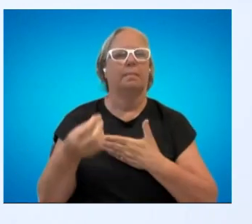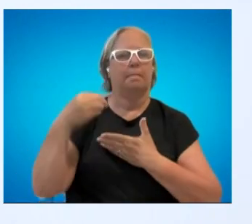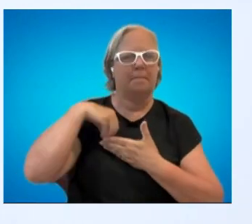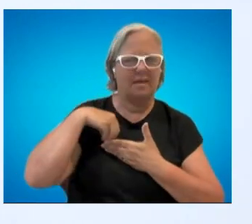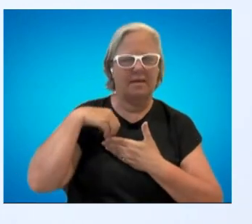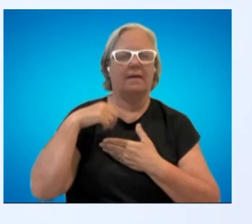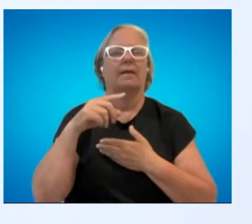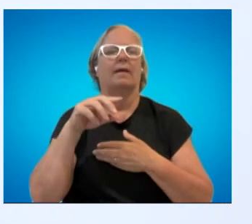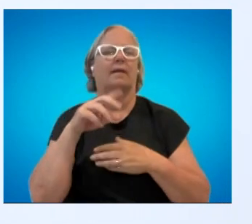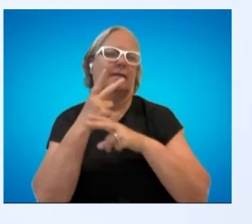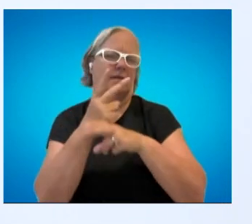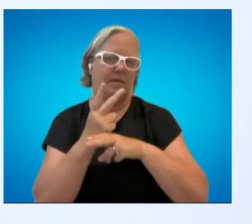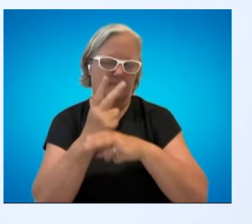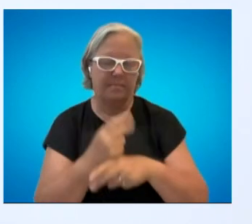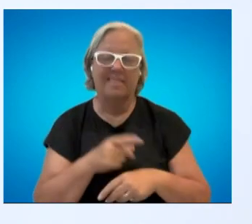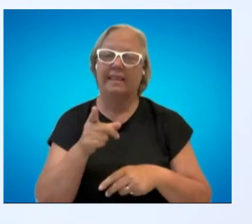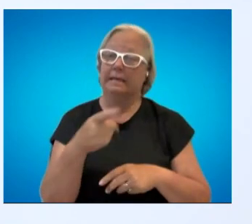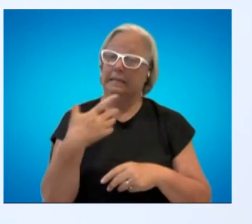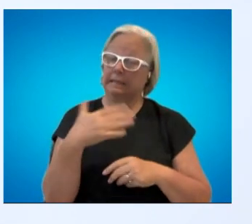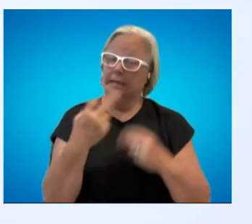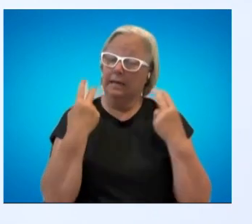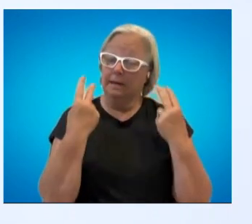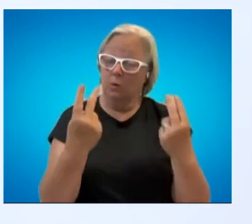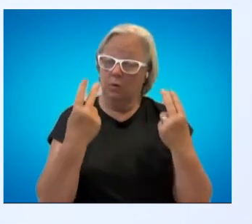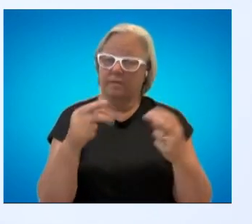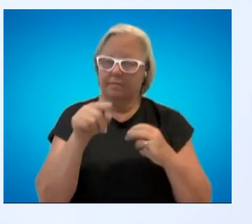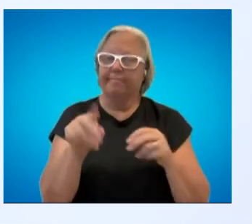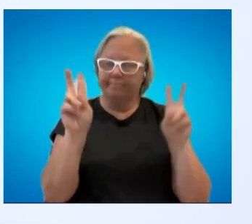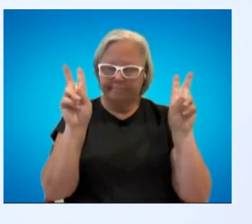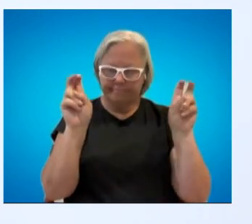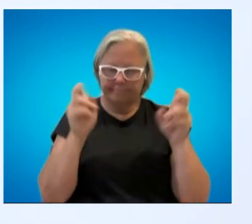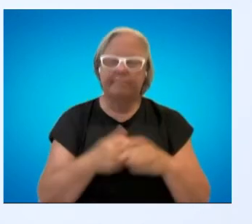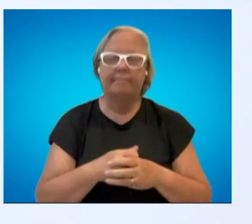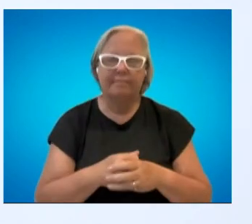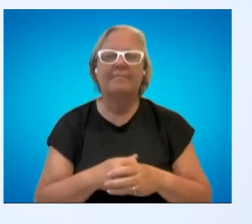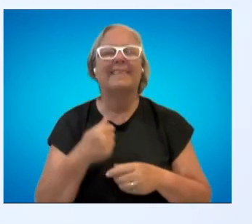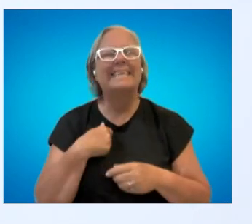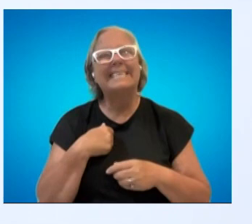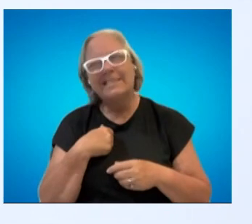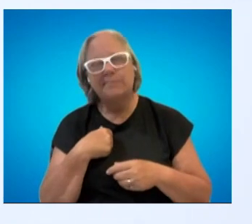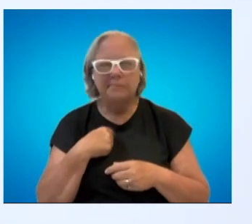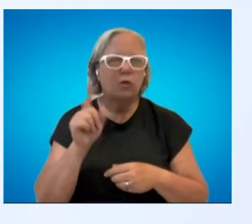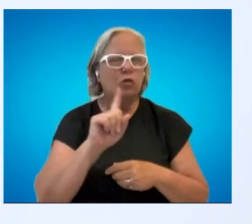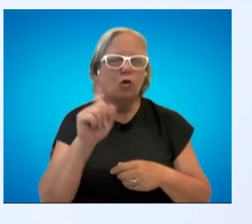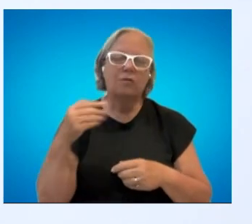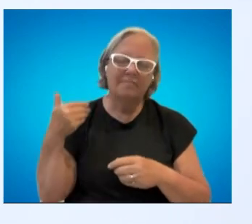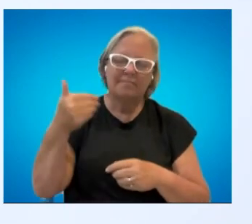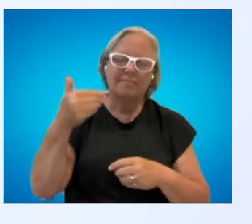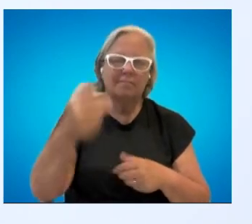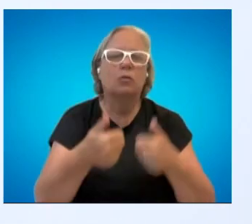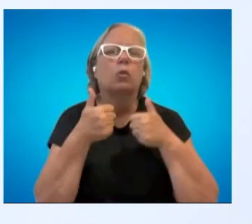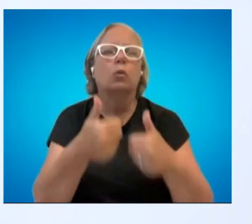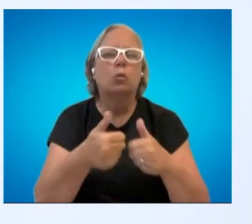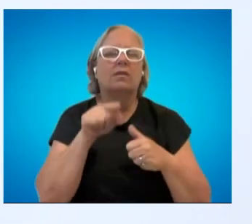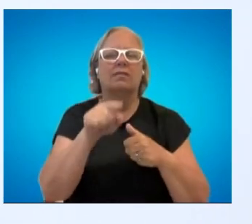topic and one on which we sometimes lack the data. And this year, for the first time after 7